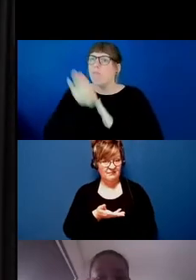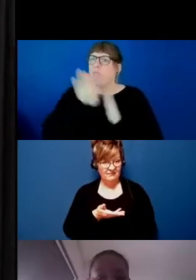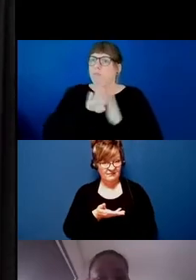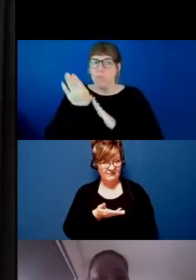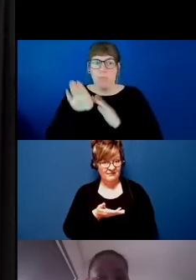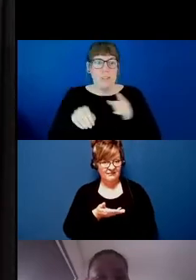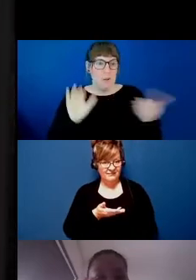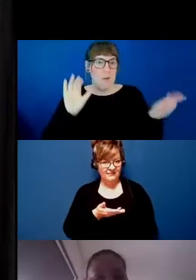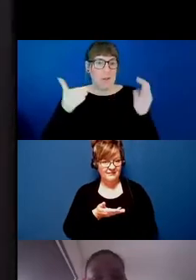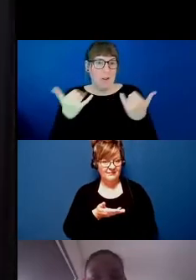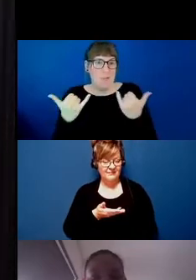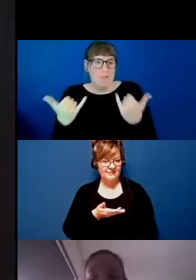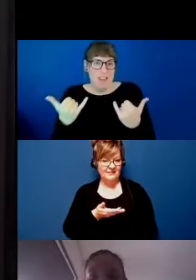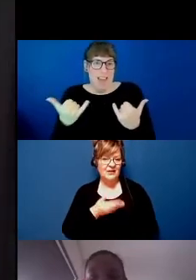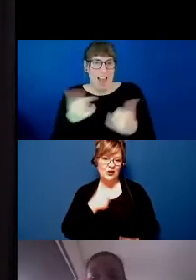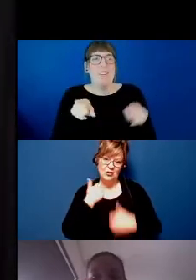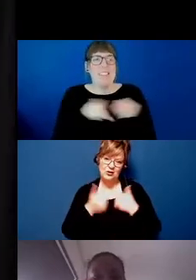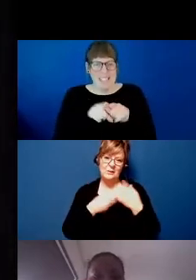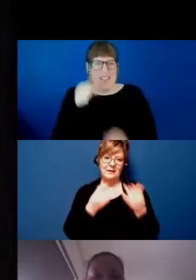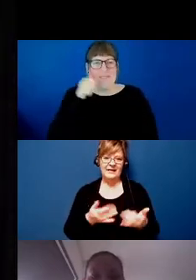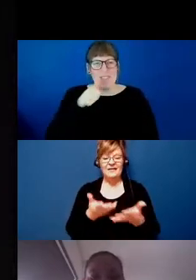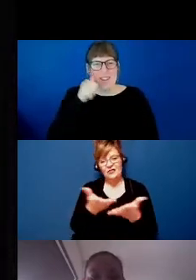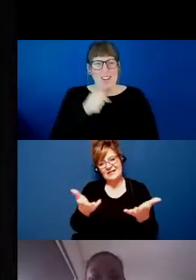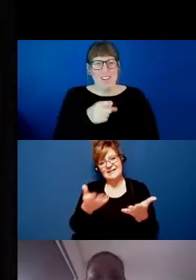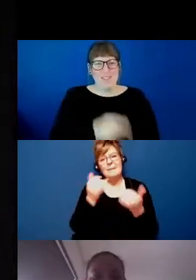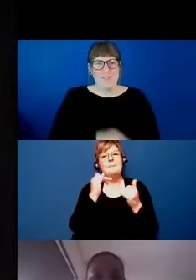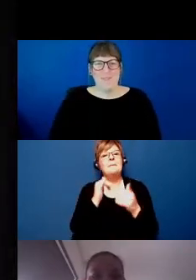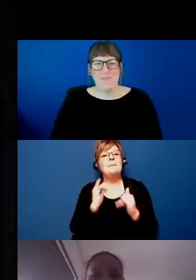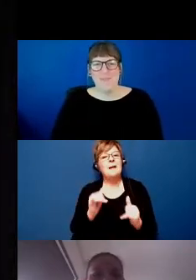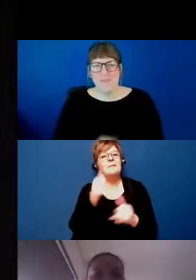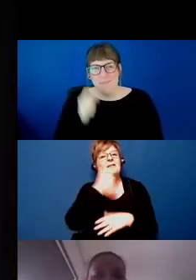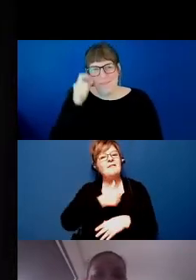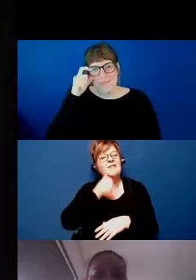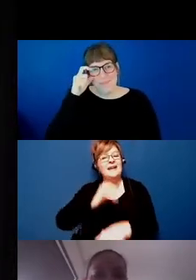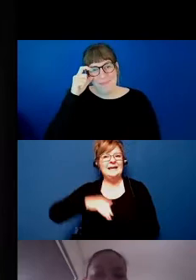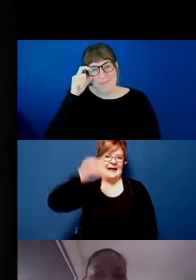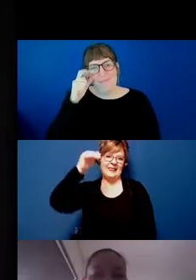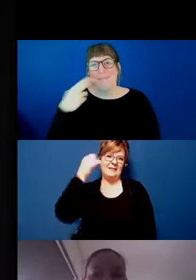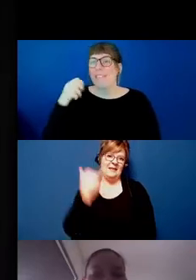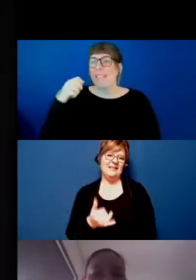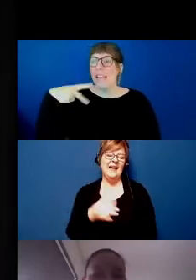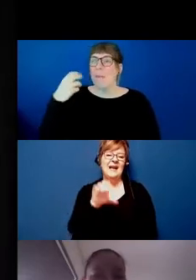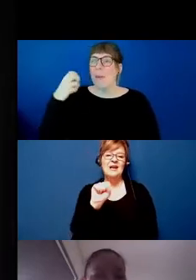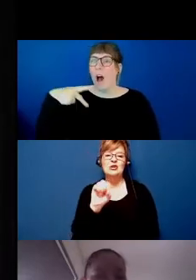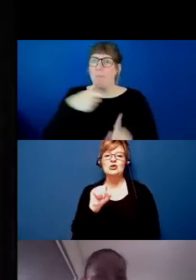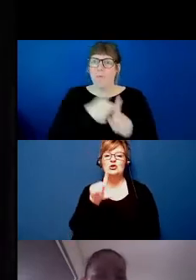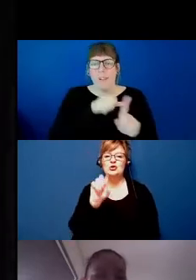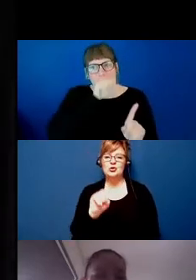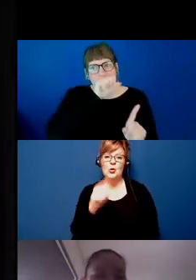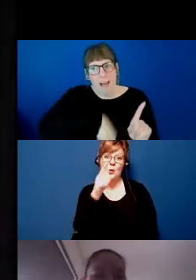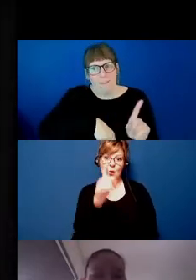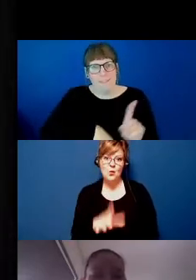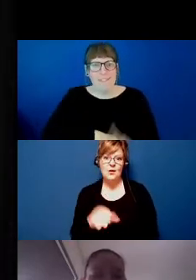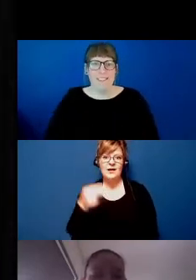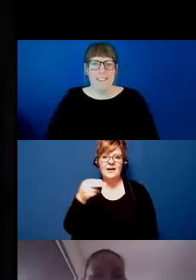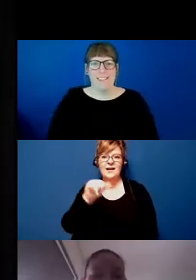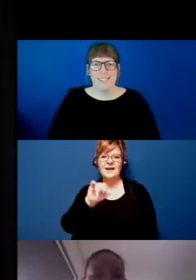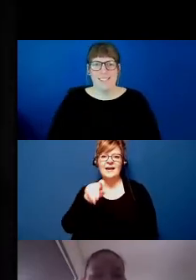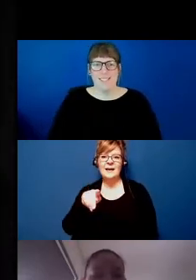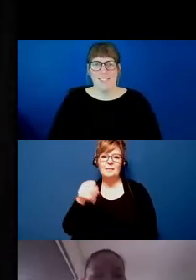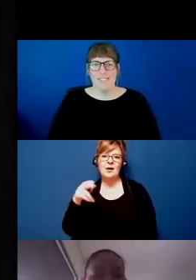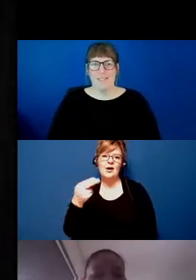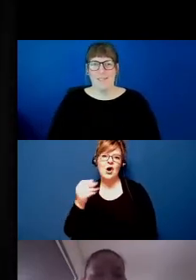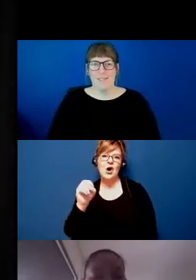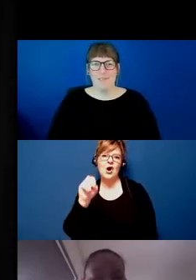is this young lady today doing her hip hop solo. Hip hop is one of her favorite styles.